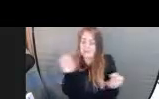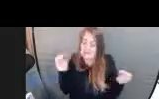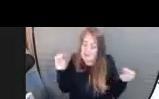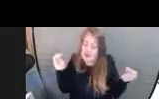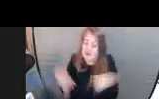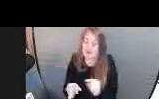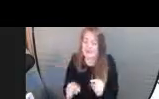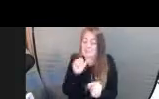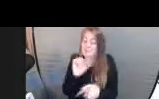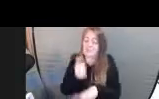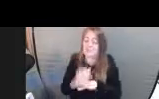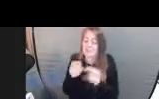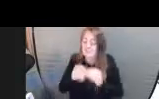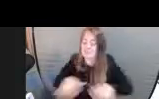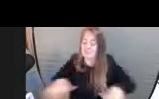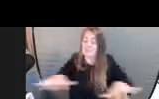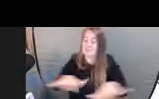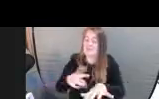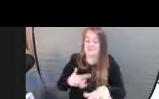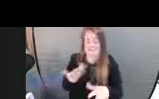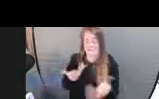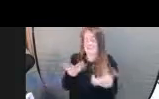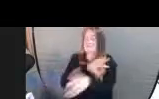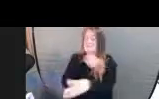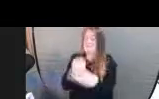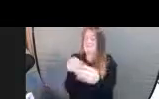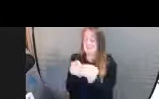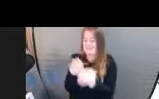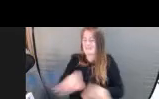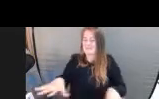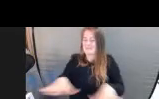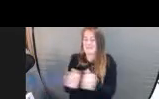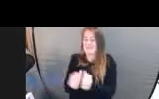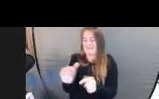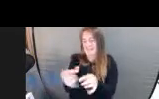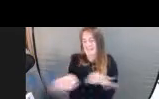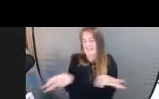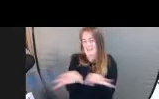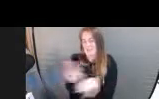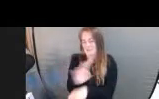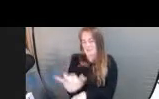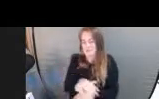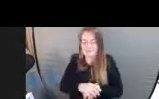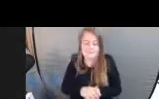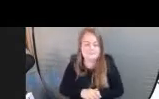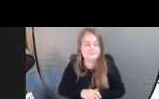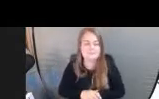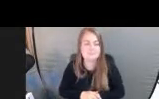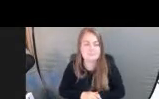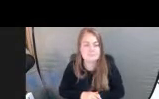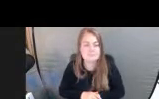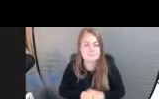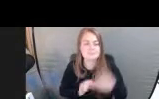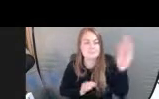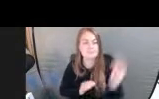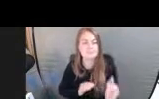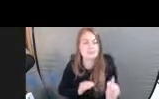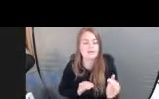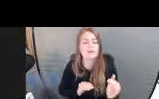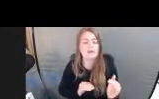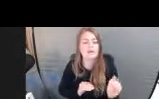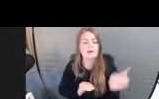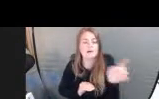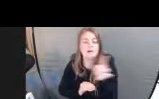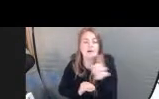a space where people are going to want to come to your public space or to your business. Now, what about terms of